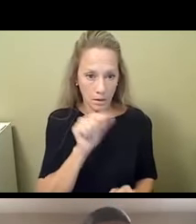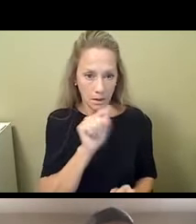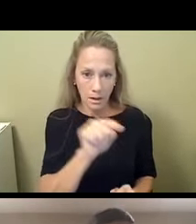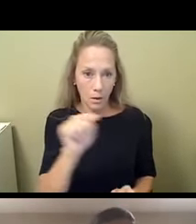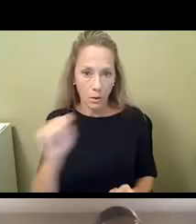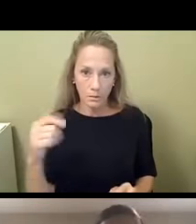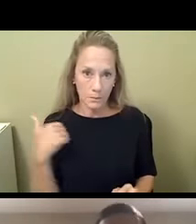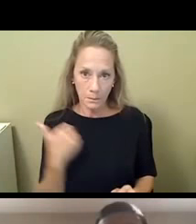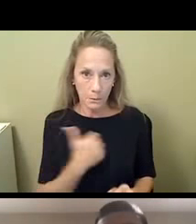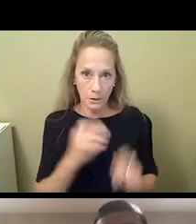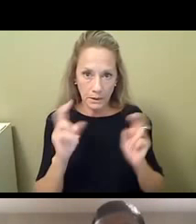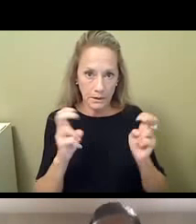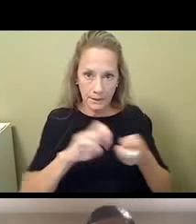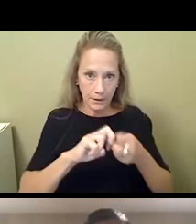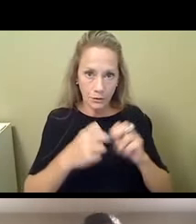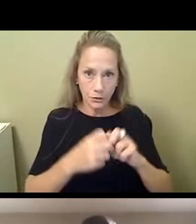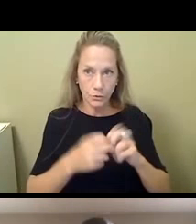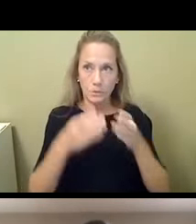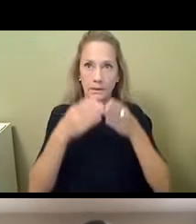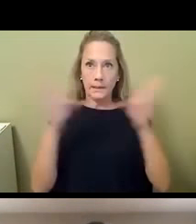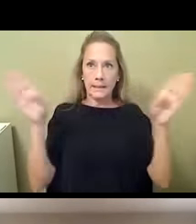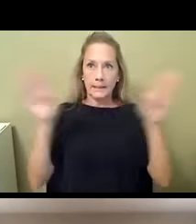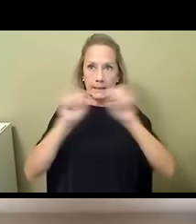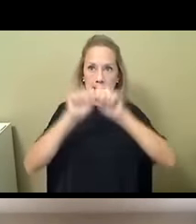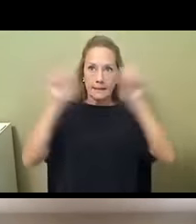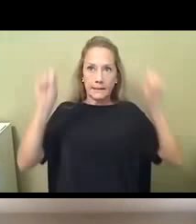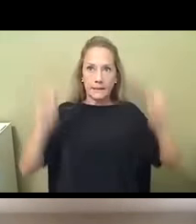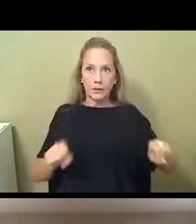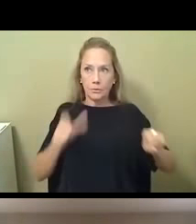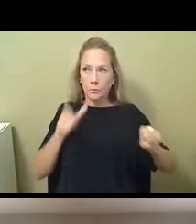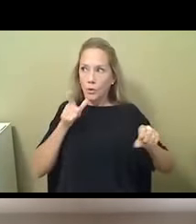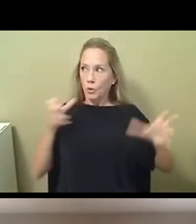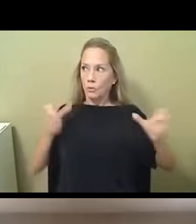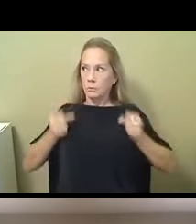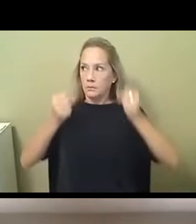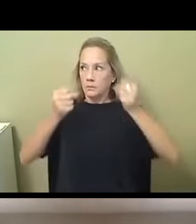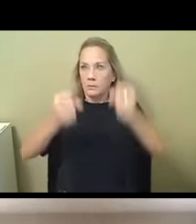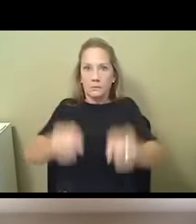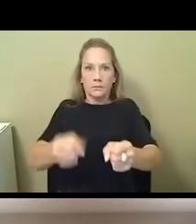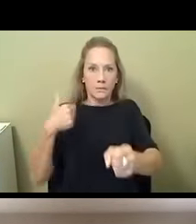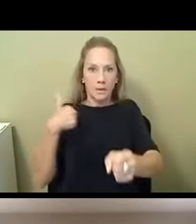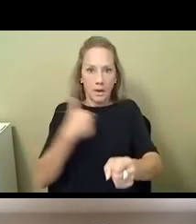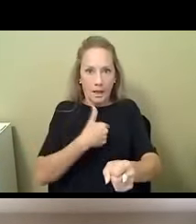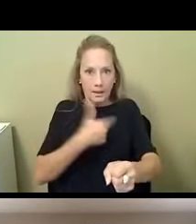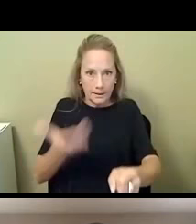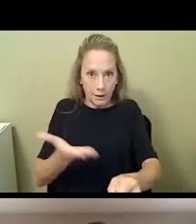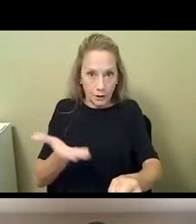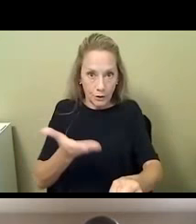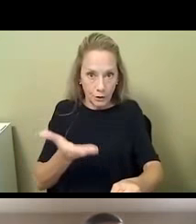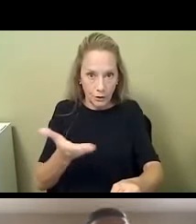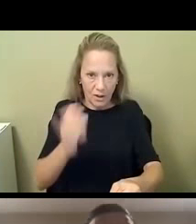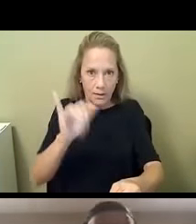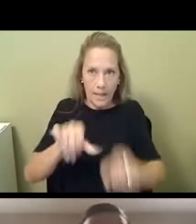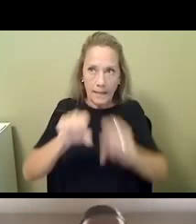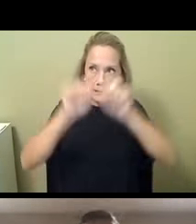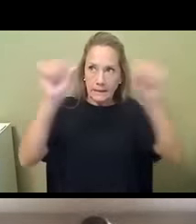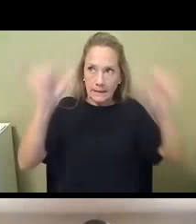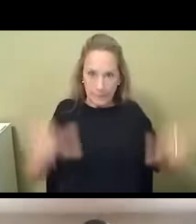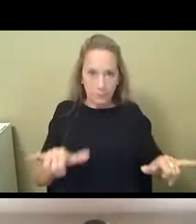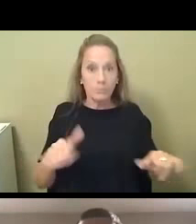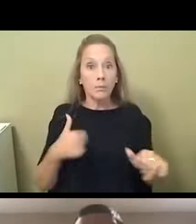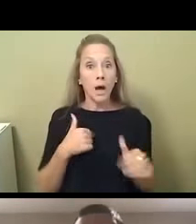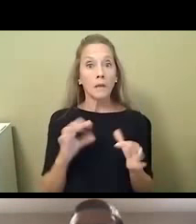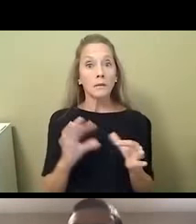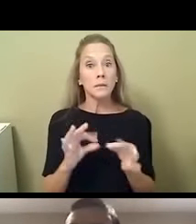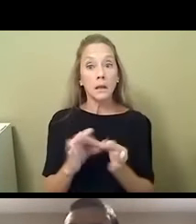that are an issue. It's a system which has thrust us all into this position. So, and what I said last week,